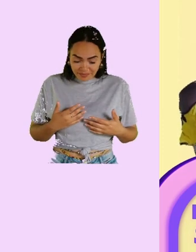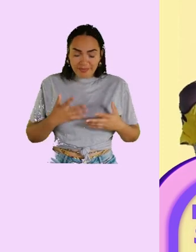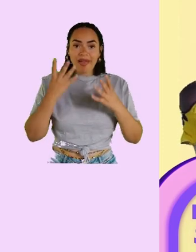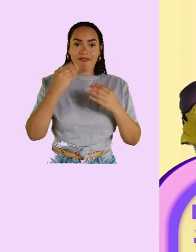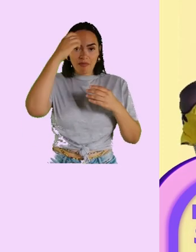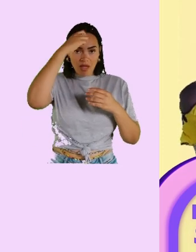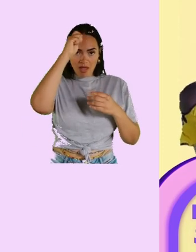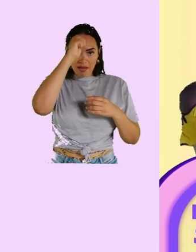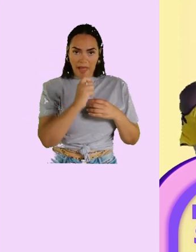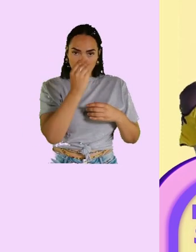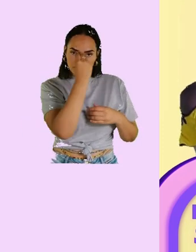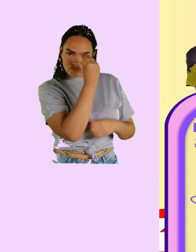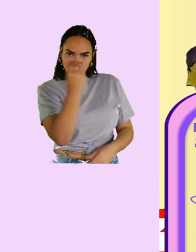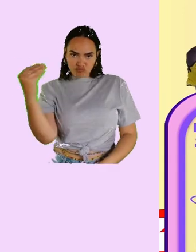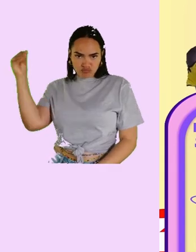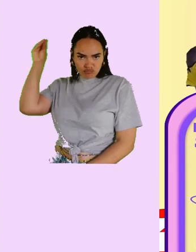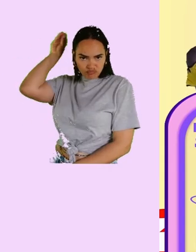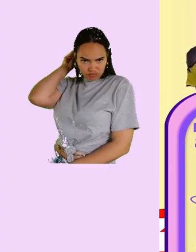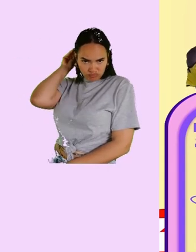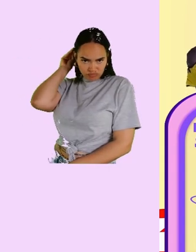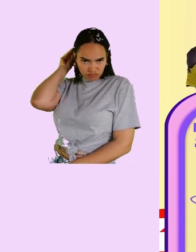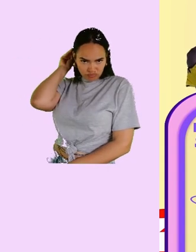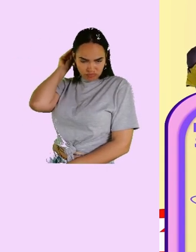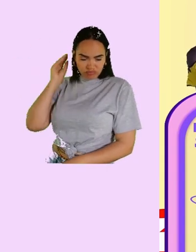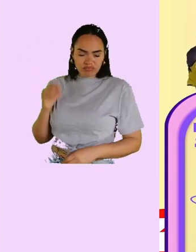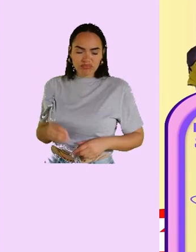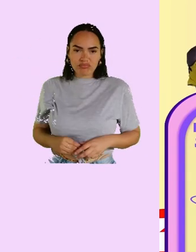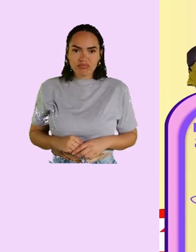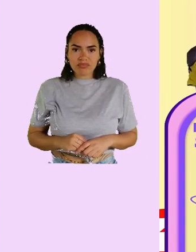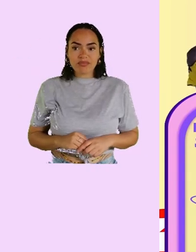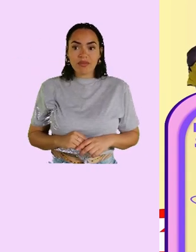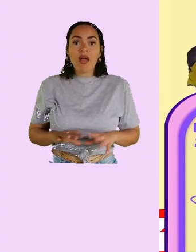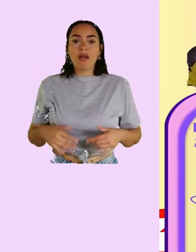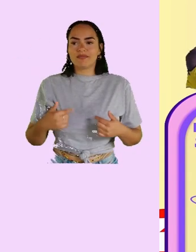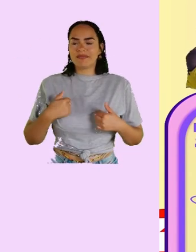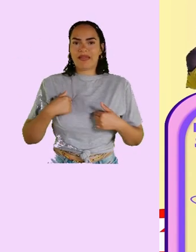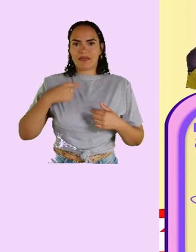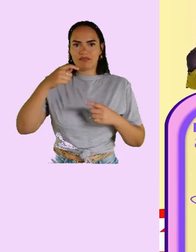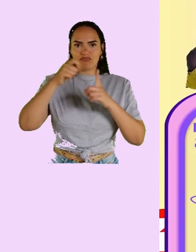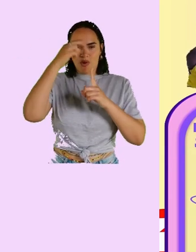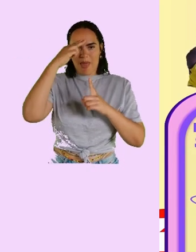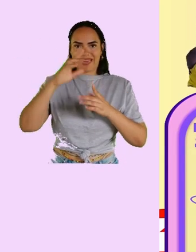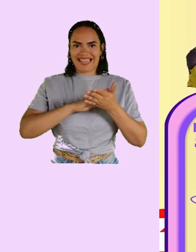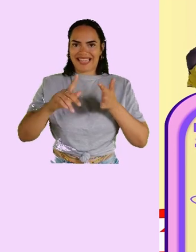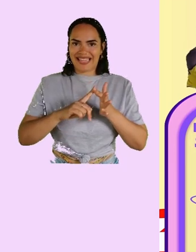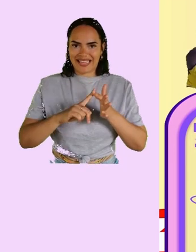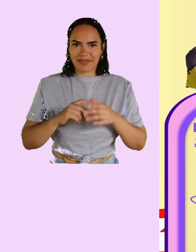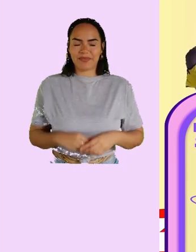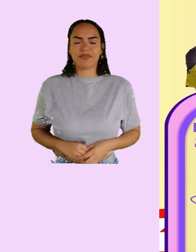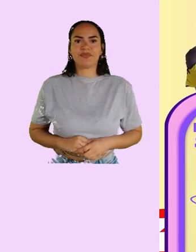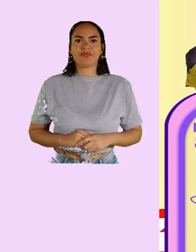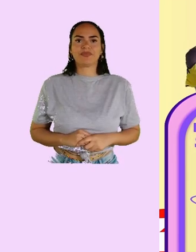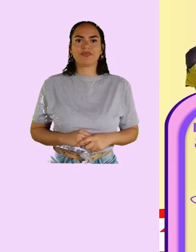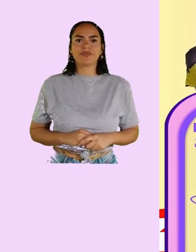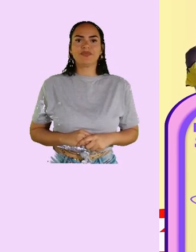cap that's turned backwards like Ash Ketchum. And I'm also a he. That is indeed a cool shirt,